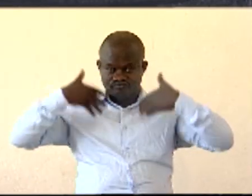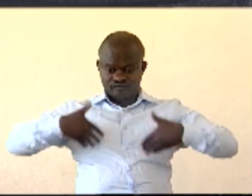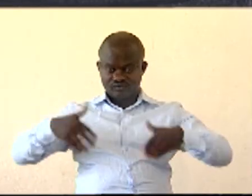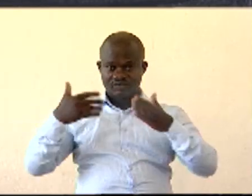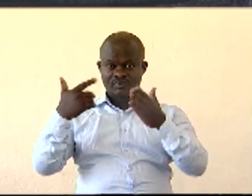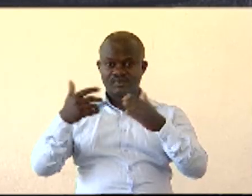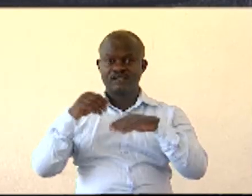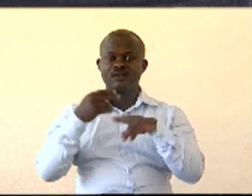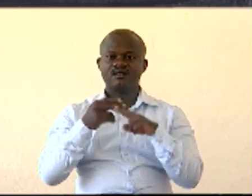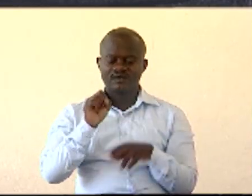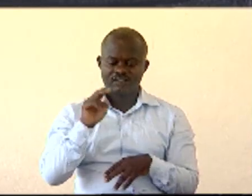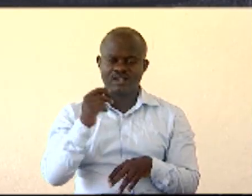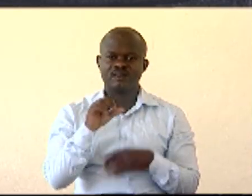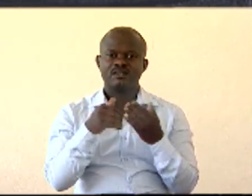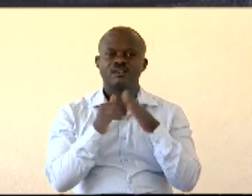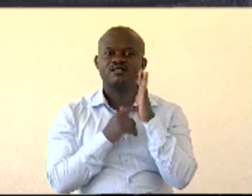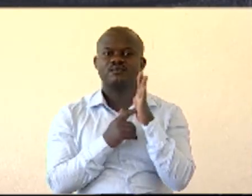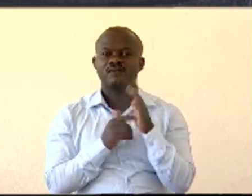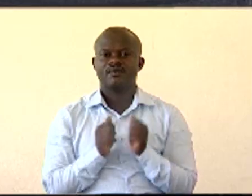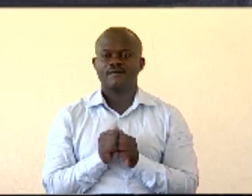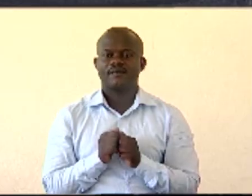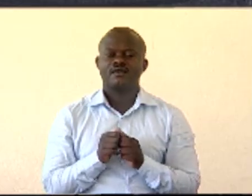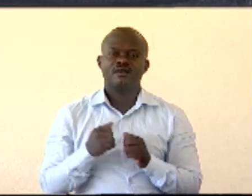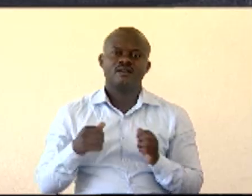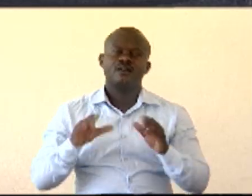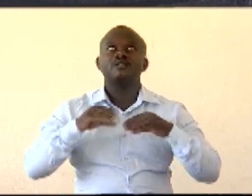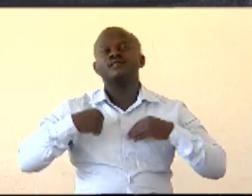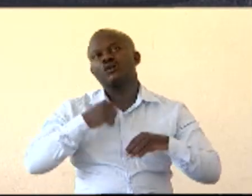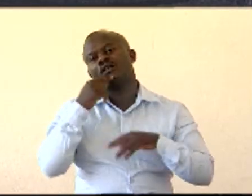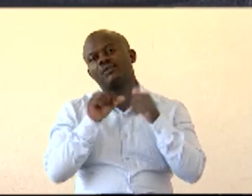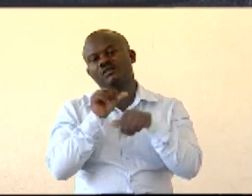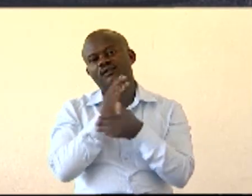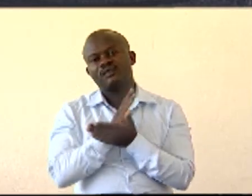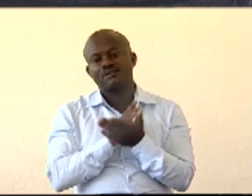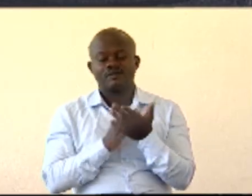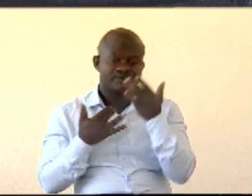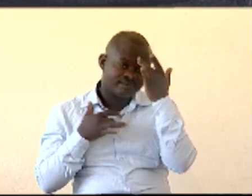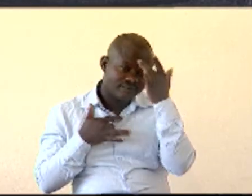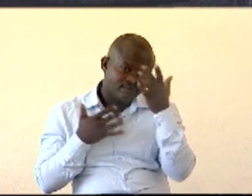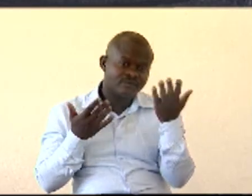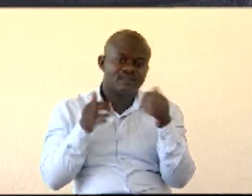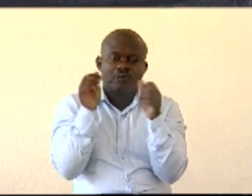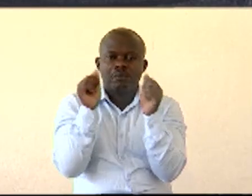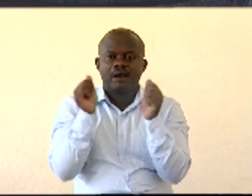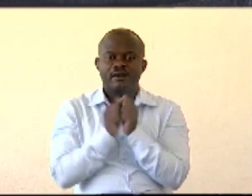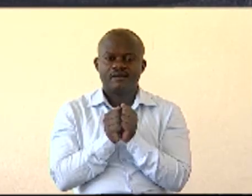is referred to as signs and symptoms. Let me talk an example of people who are suffering, maybe an example of malaria.